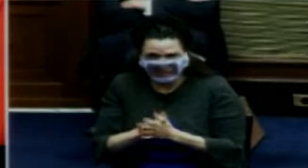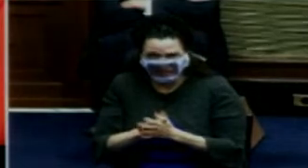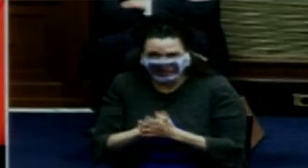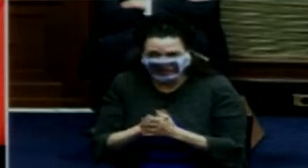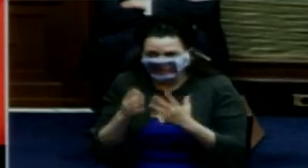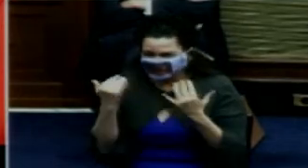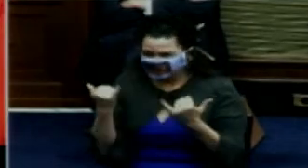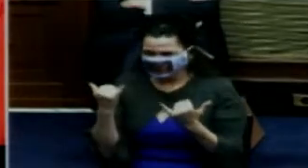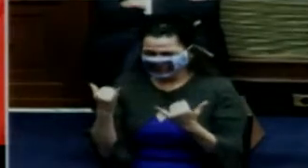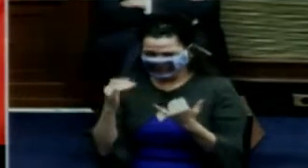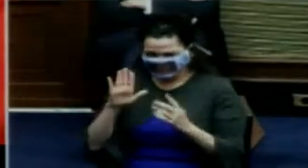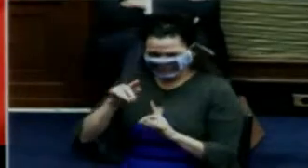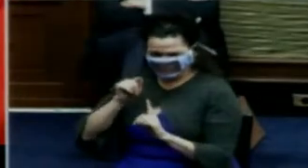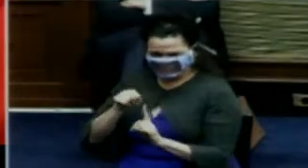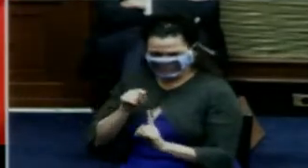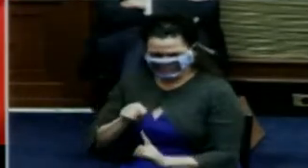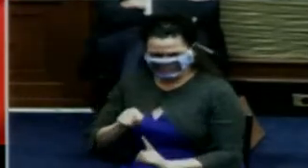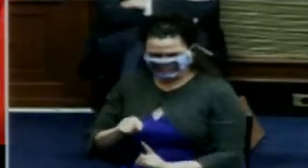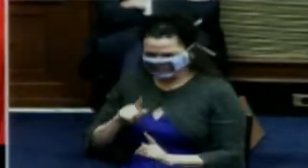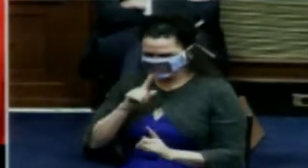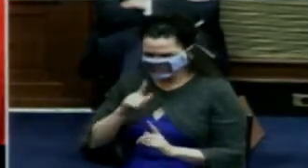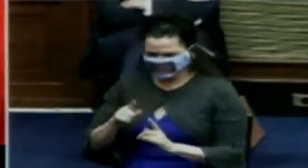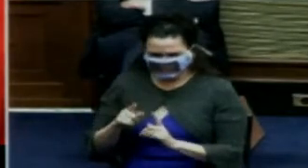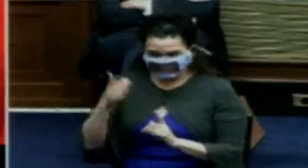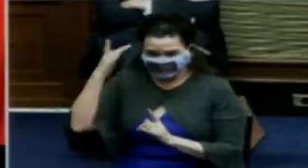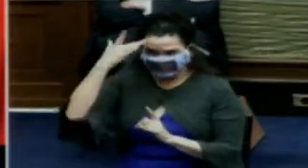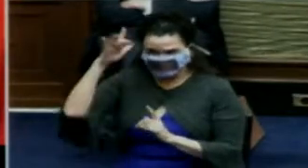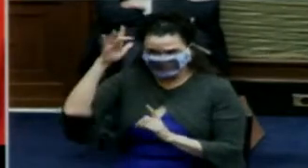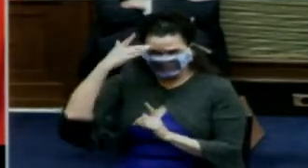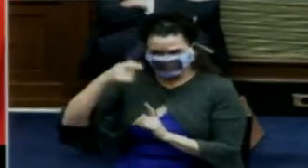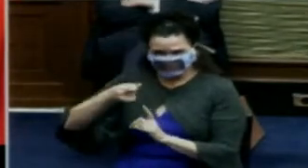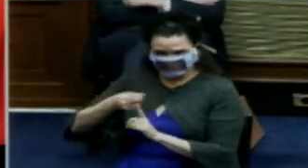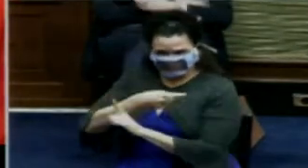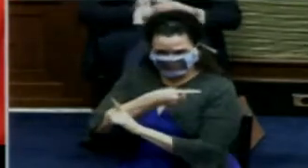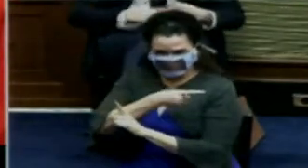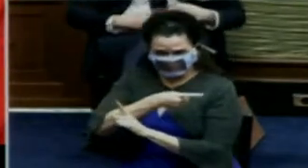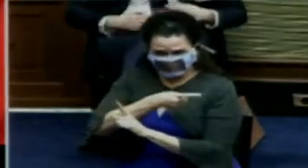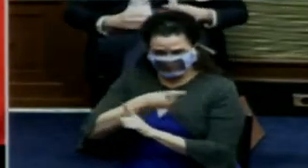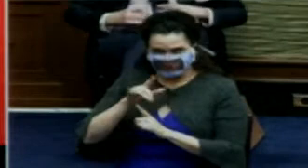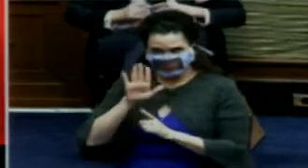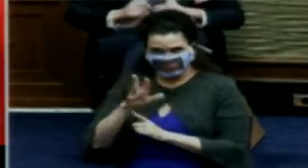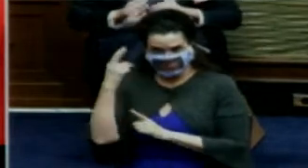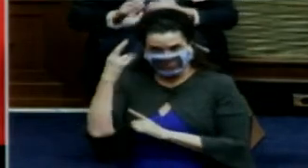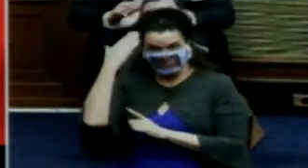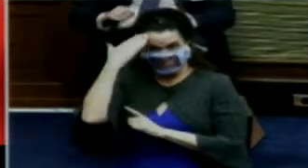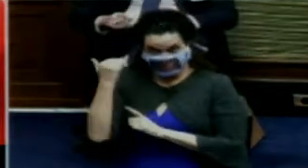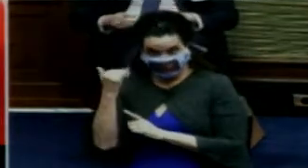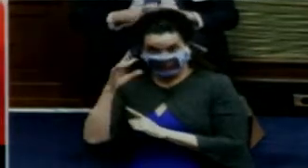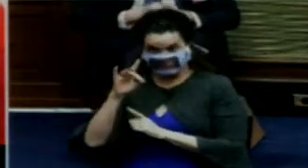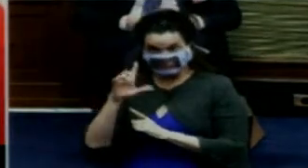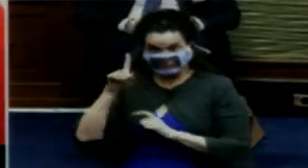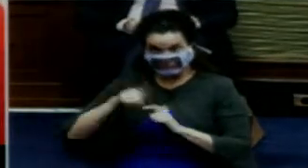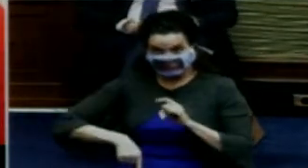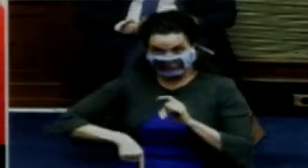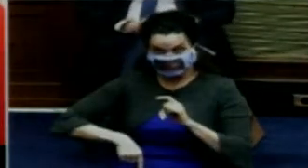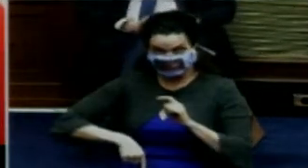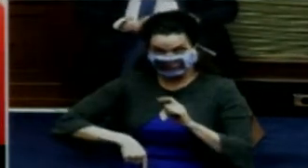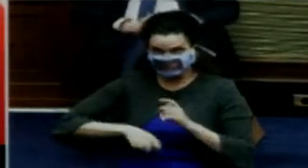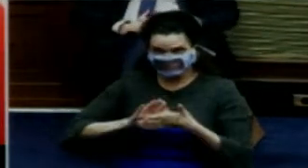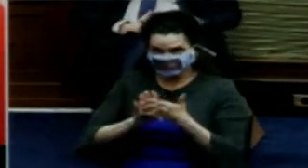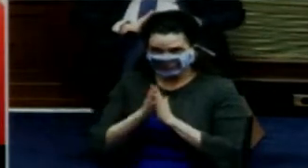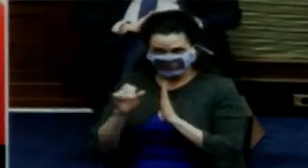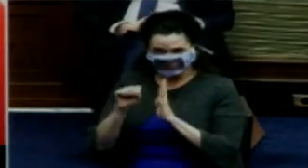rationale that I've heard as to why there should not be statehood for the